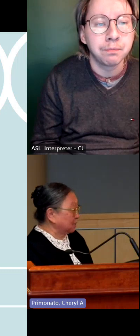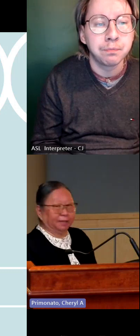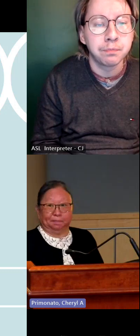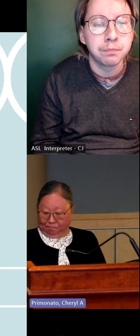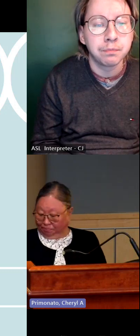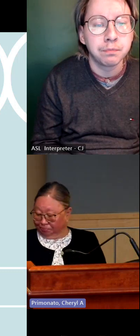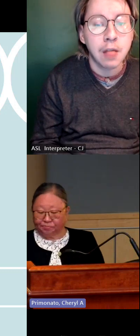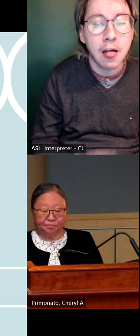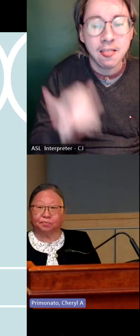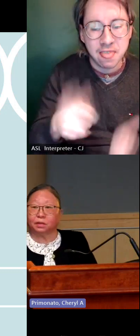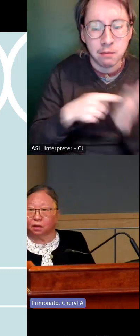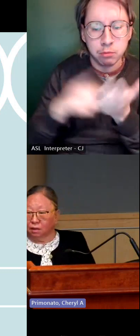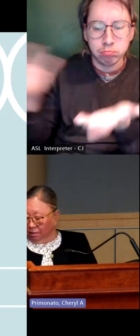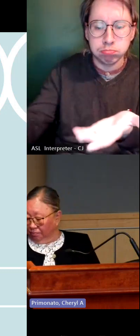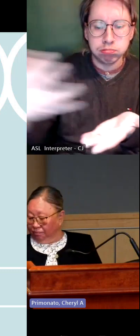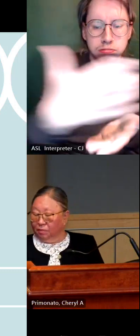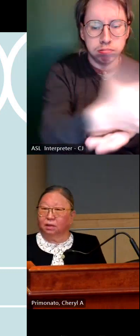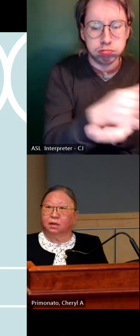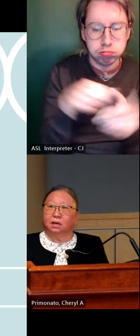what capacity.